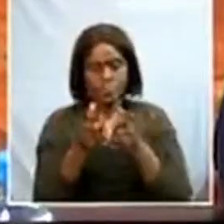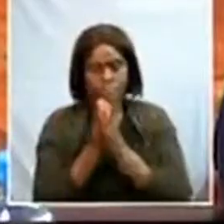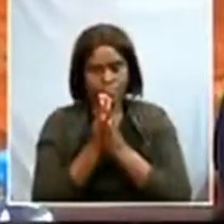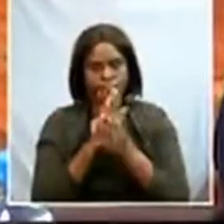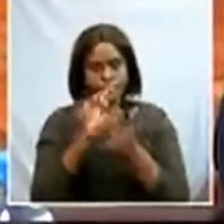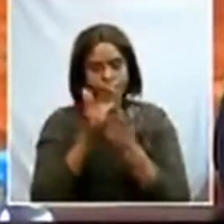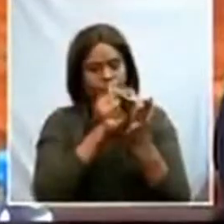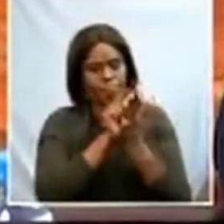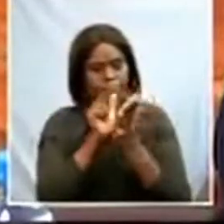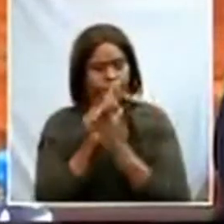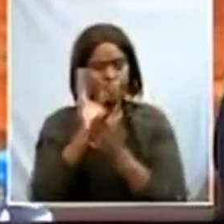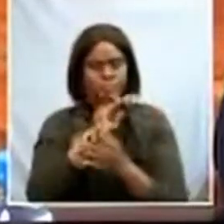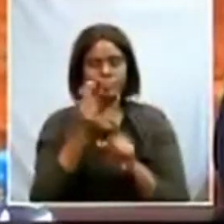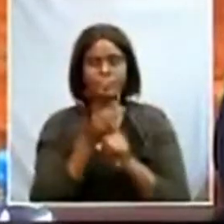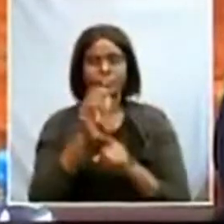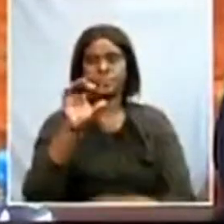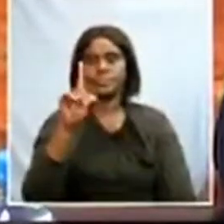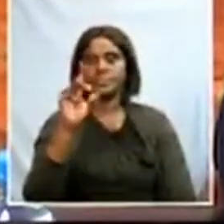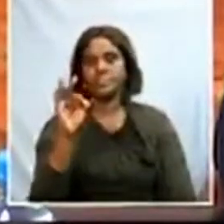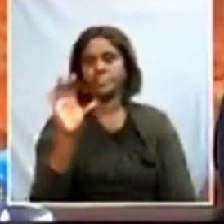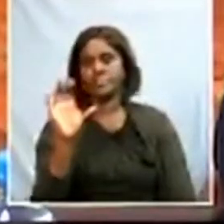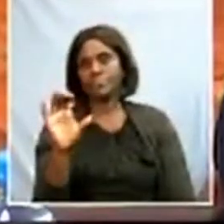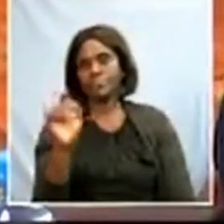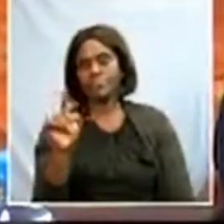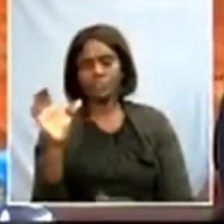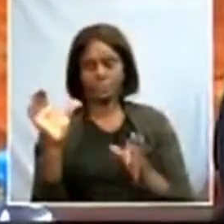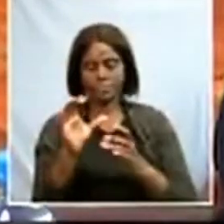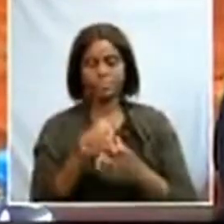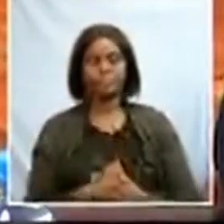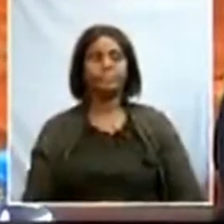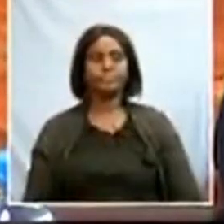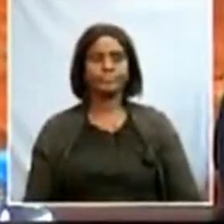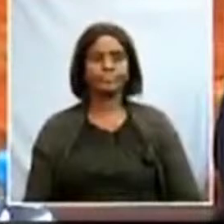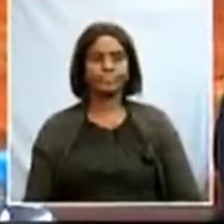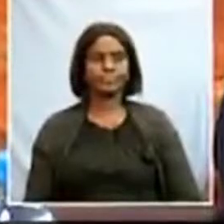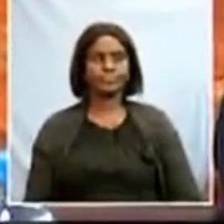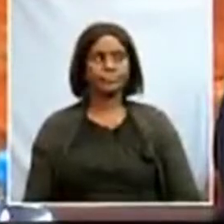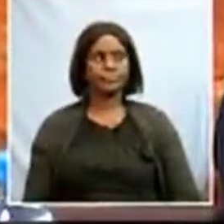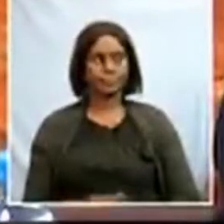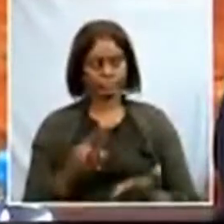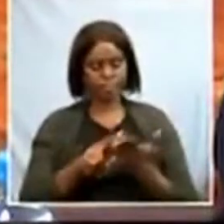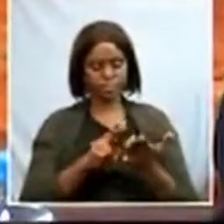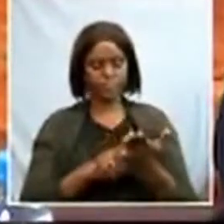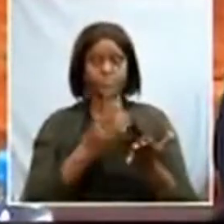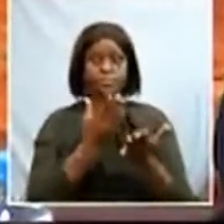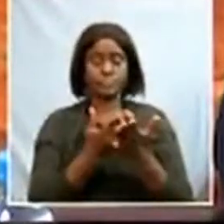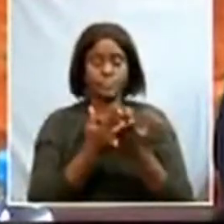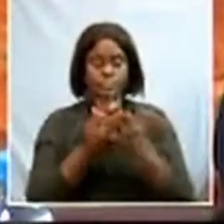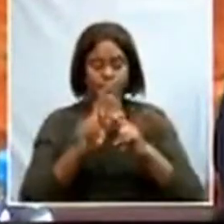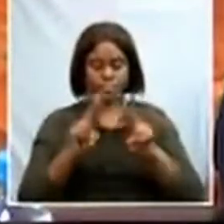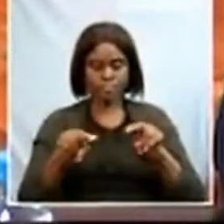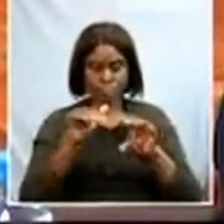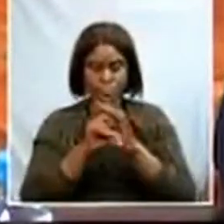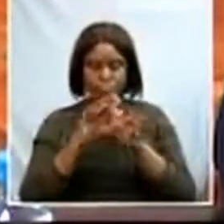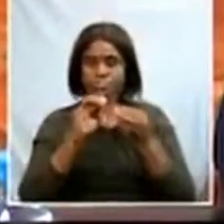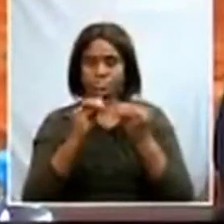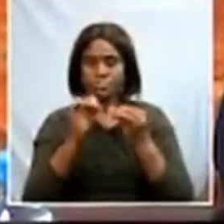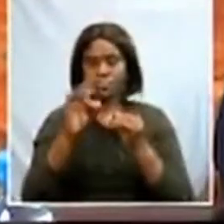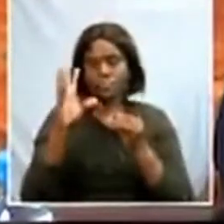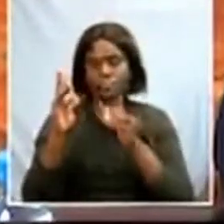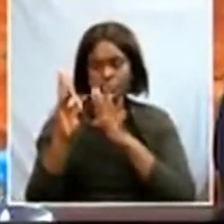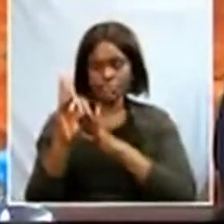were approved by the CDFC committee. The minutes and the reports, Chair, are on Appendix